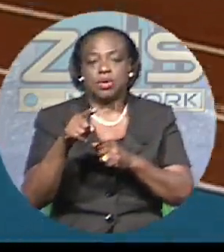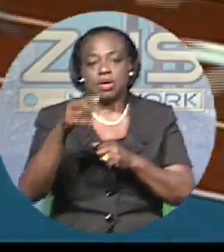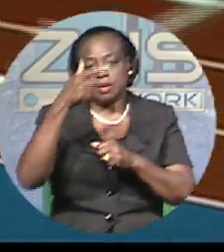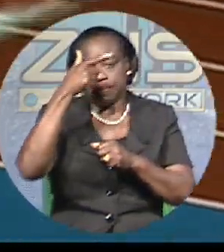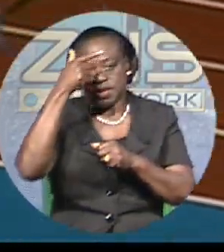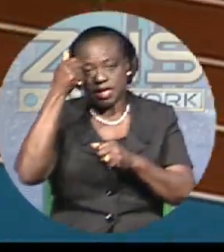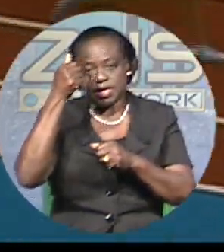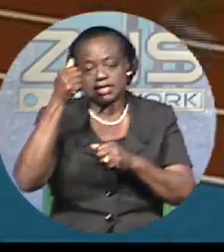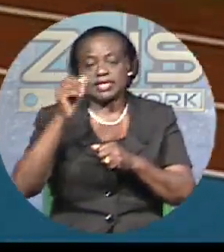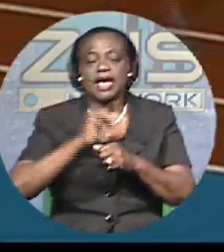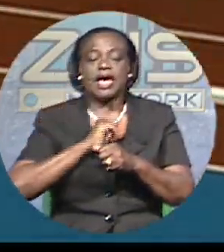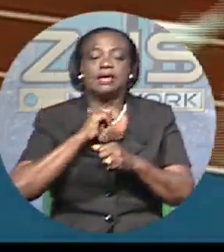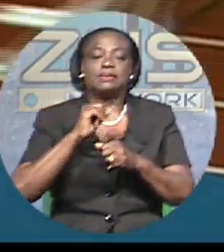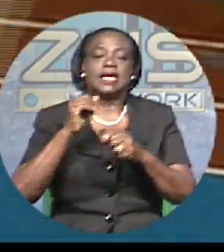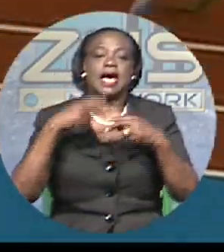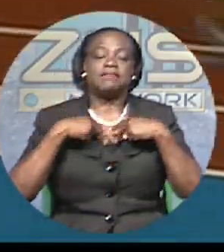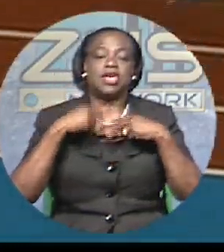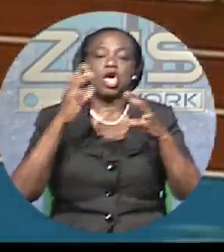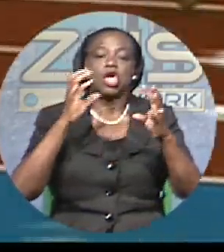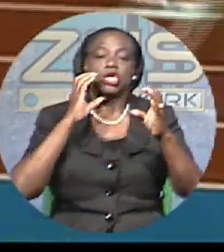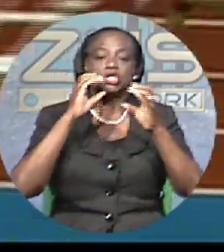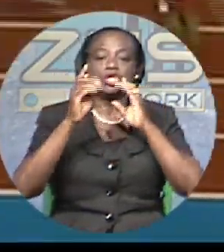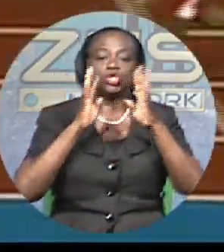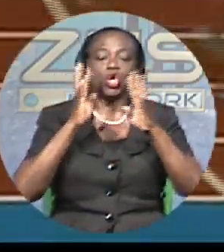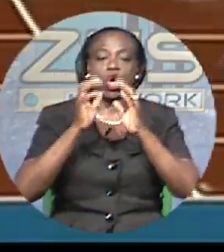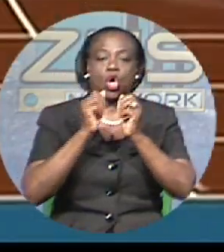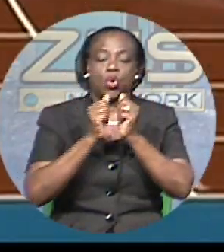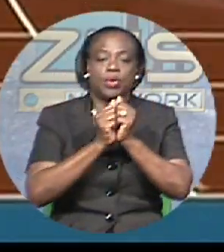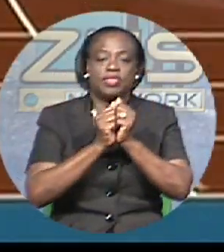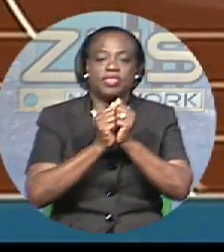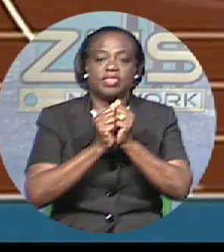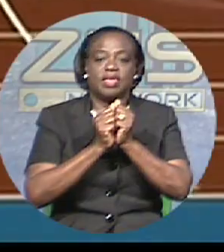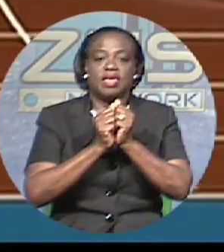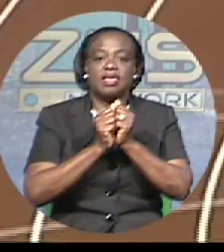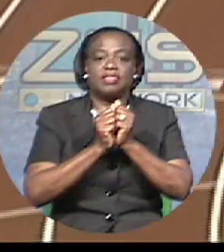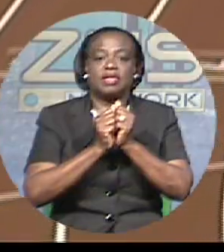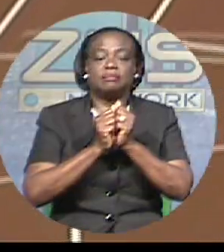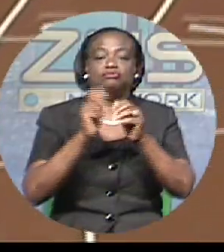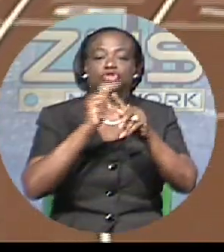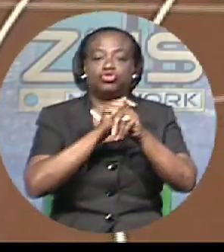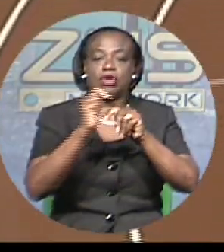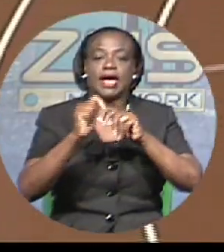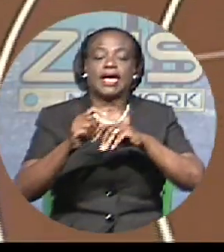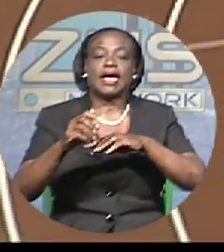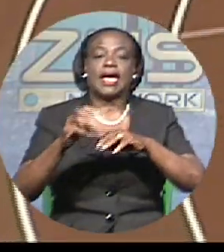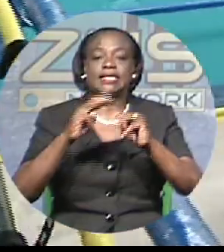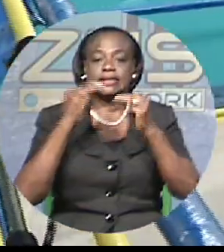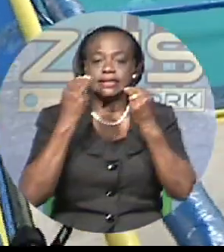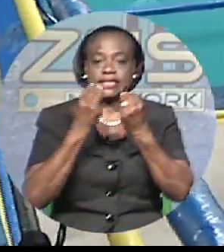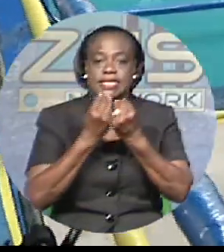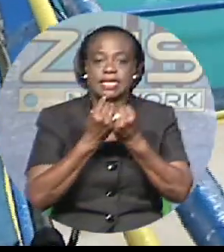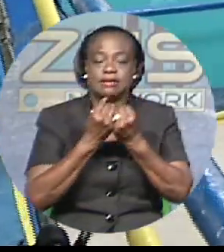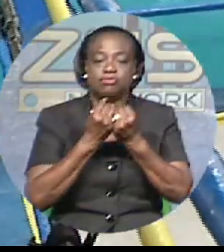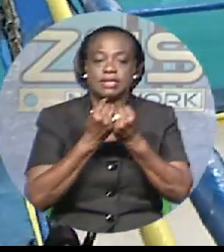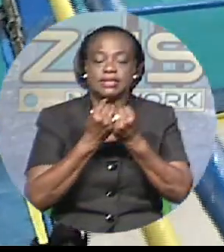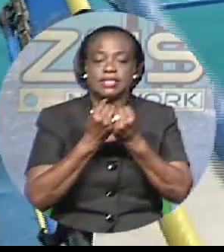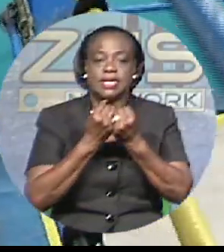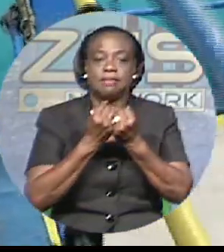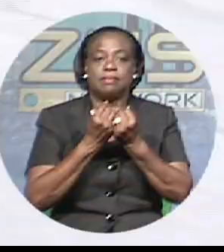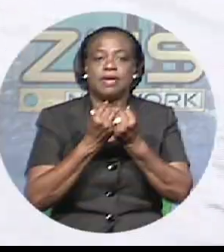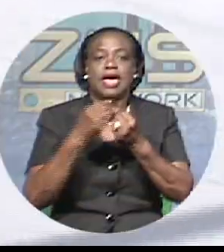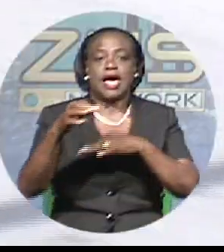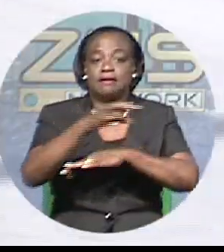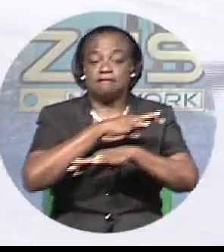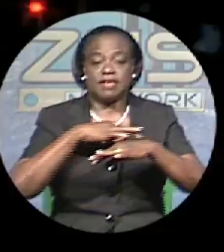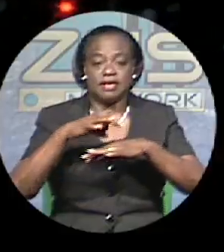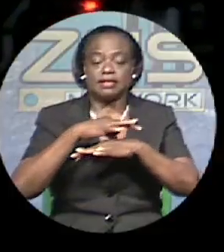persons in track and field and so on that they want to attend. They want to attend the CAC, so we'll have some of them. Also, you'll find